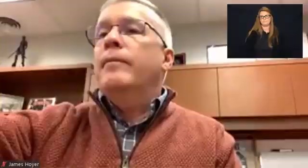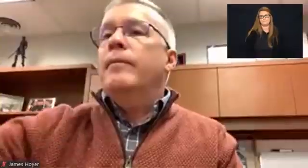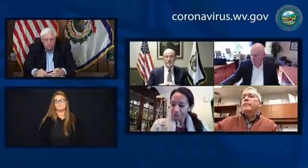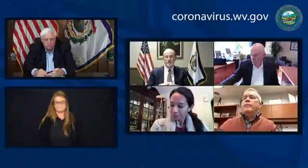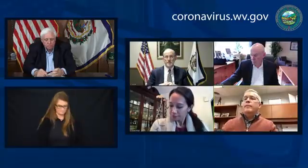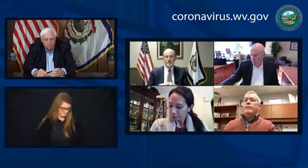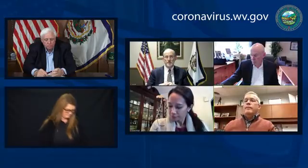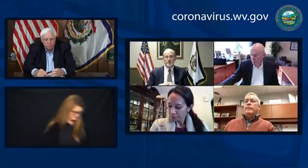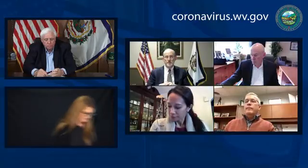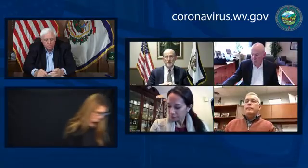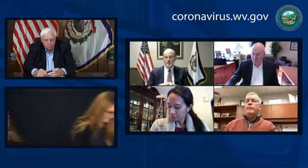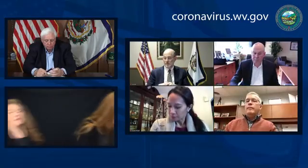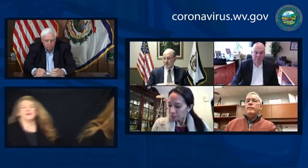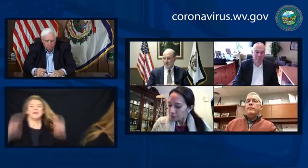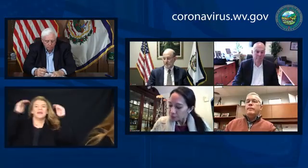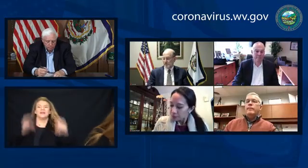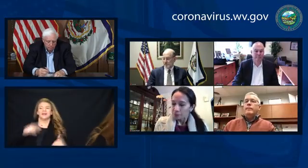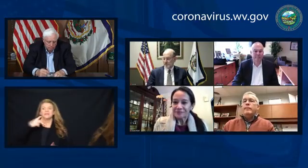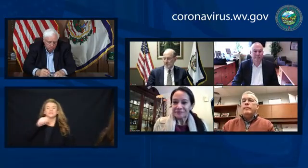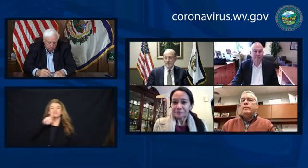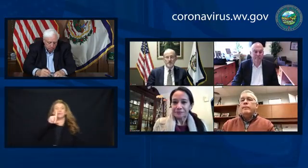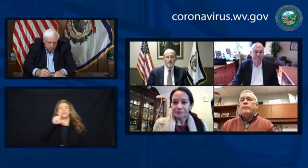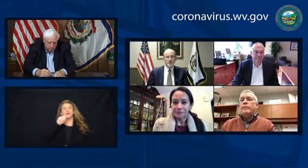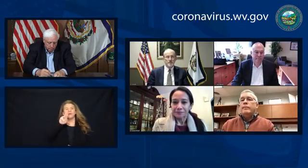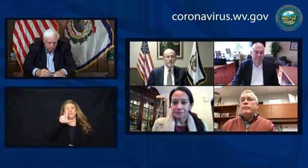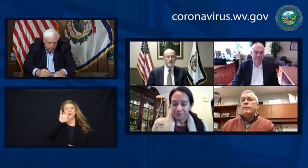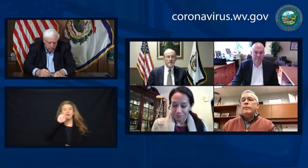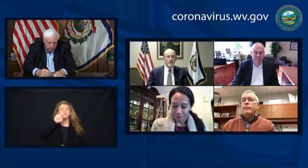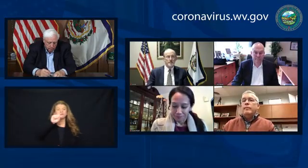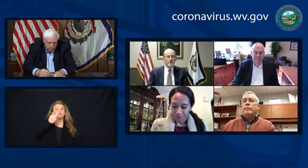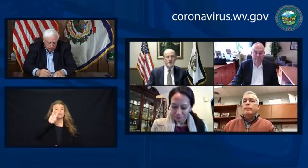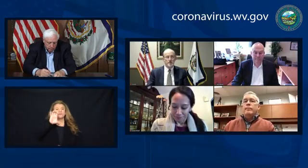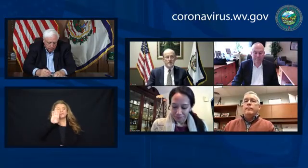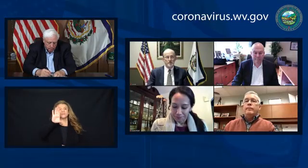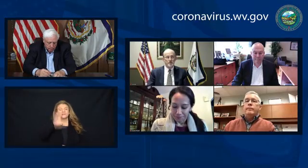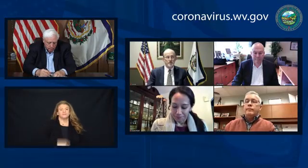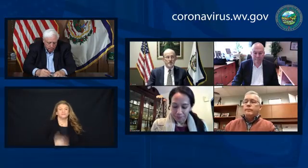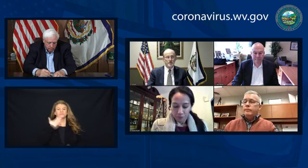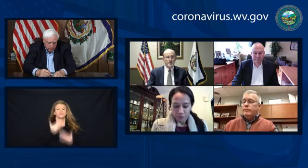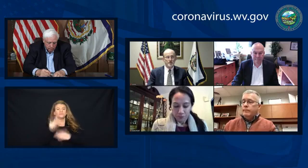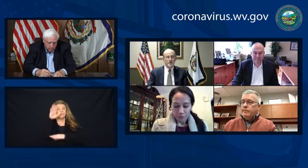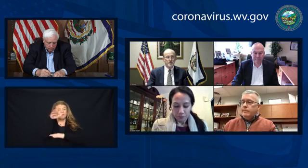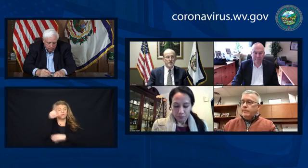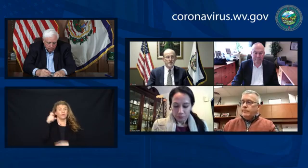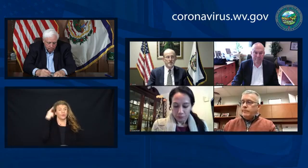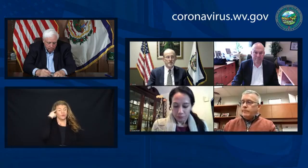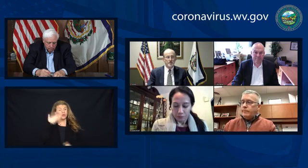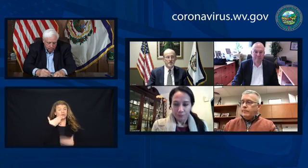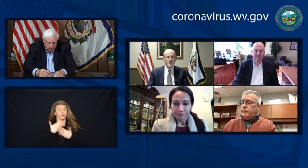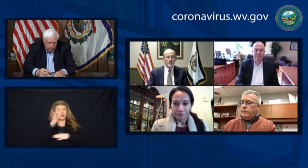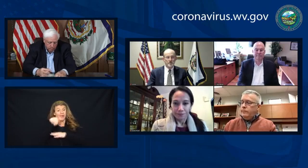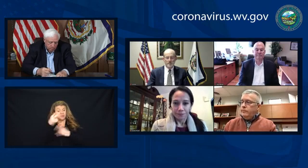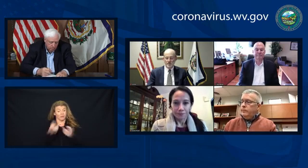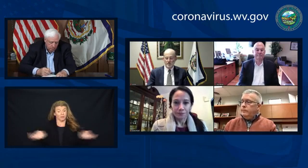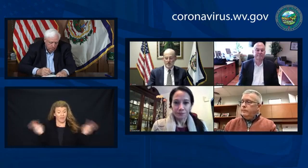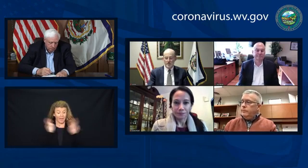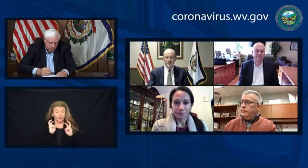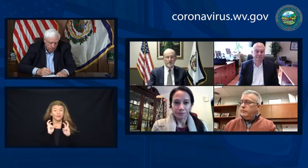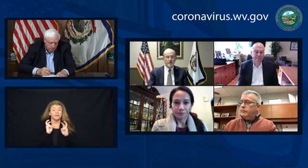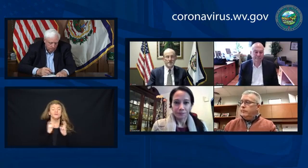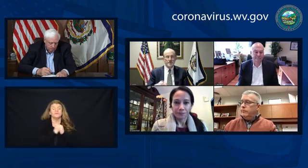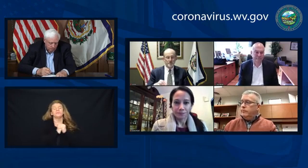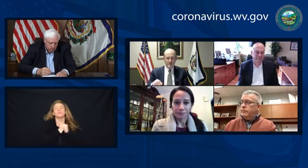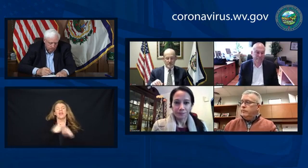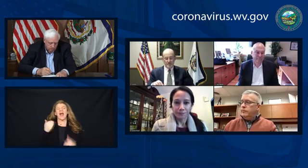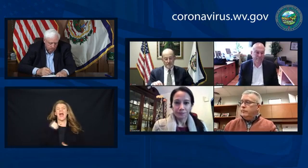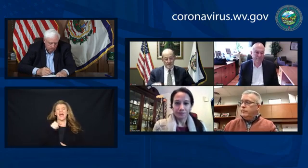All right, thank you, Kenny. Next to Paul Mullen with WCBC. Good afternoon, Governor. Good afternoon, panel and fellow journalists.